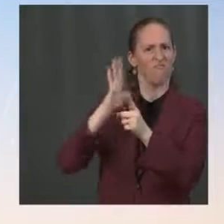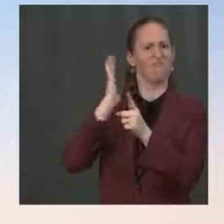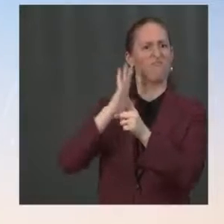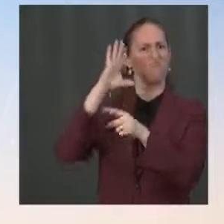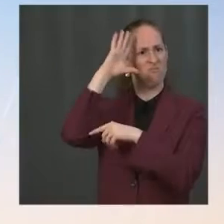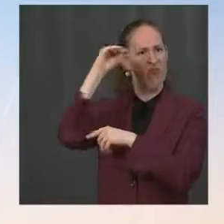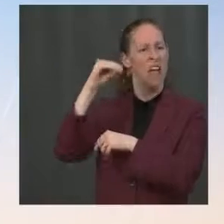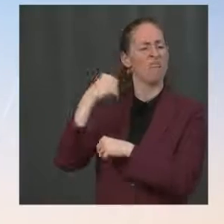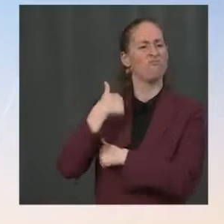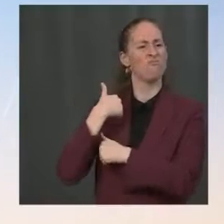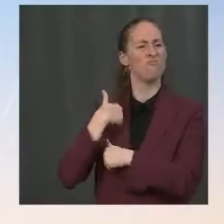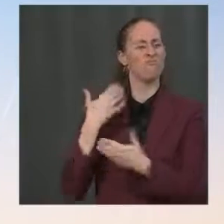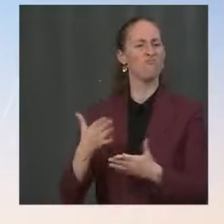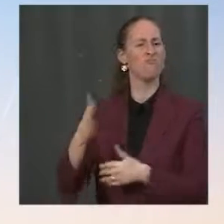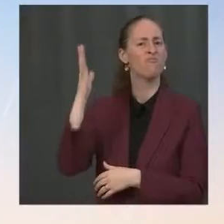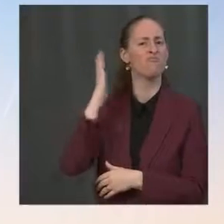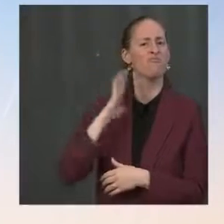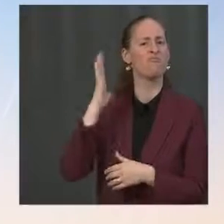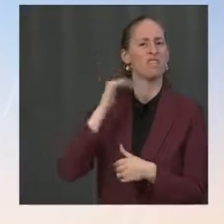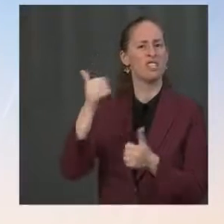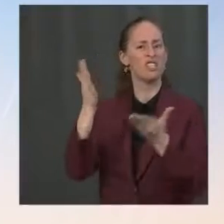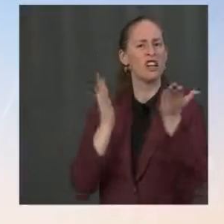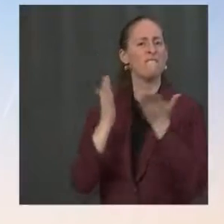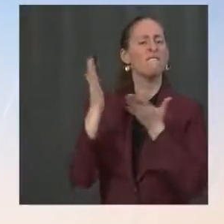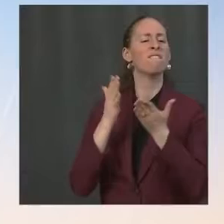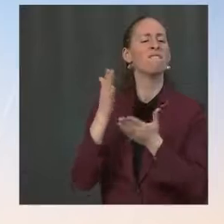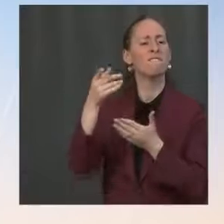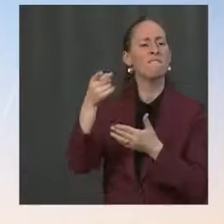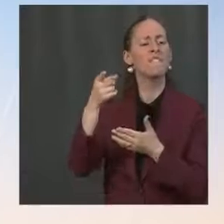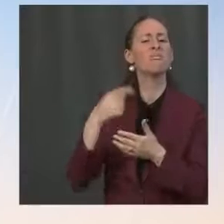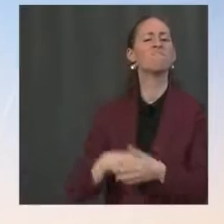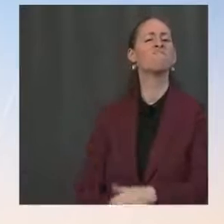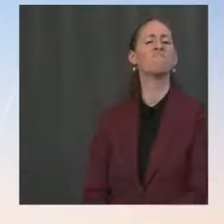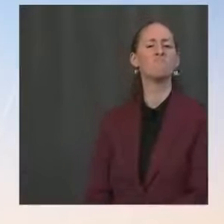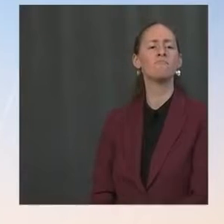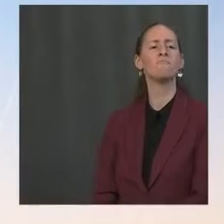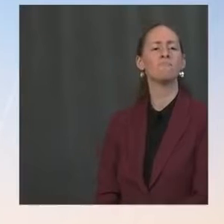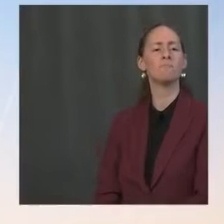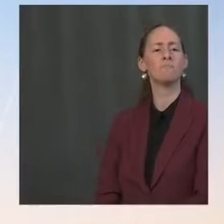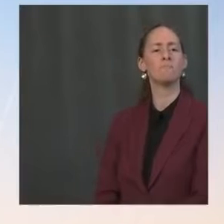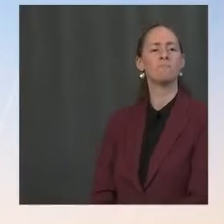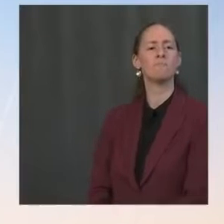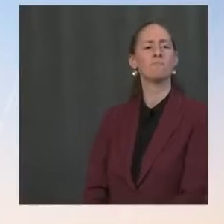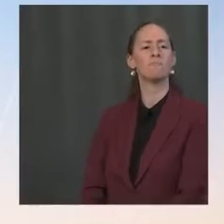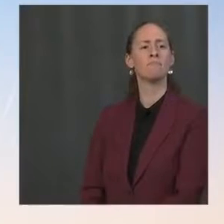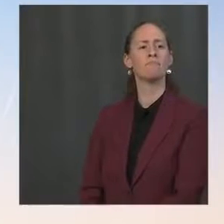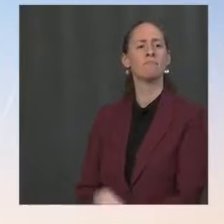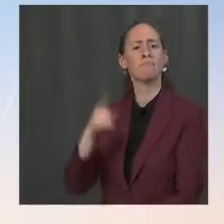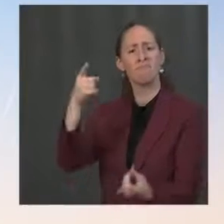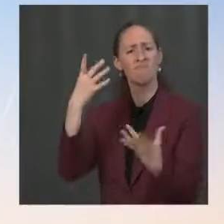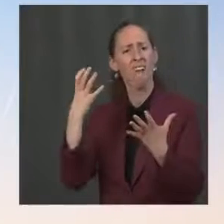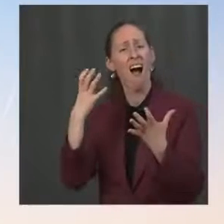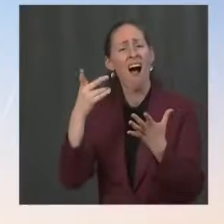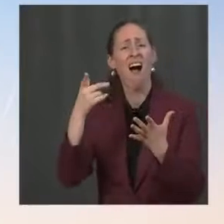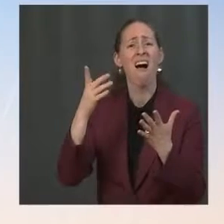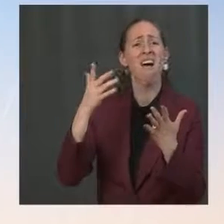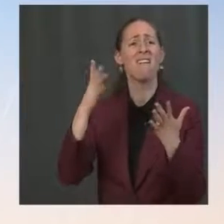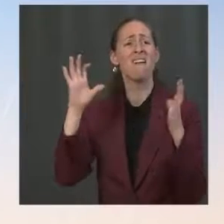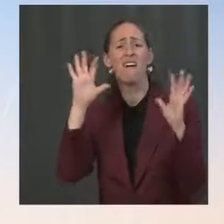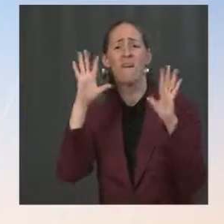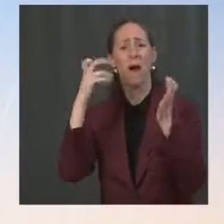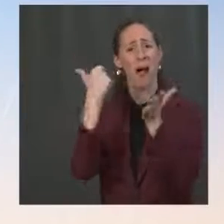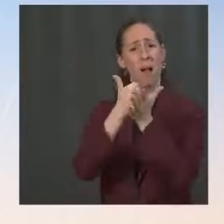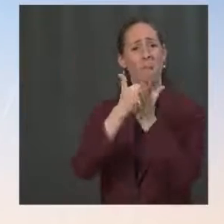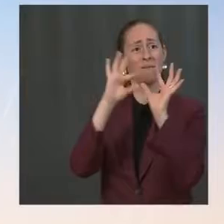various branches. They had their photos on posters, and they are seeking help for their families. We've prioritized